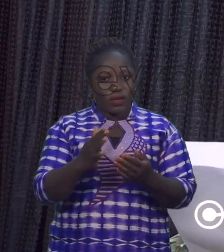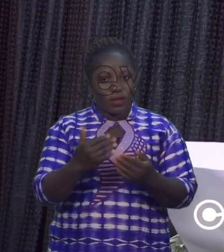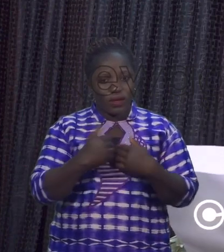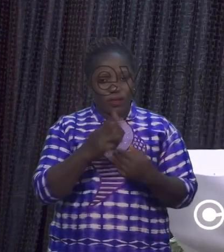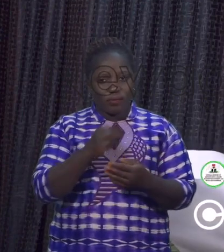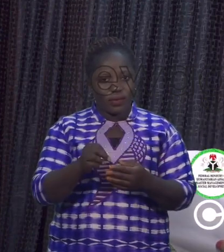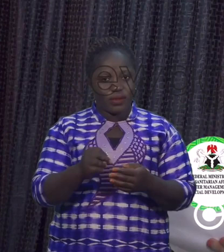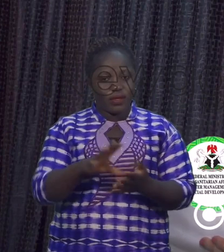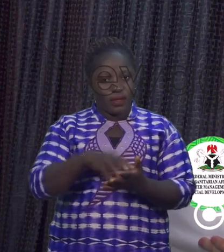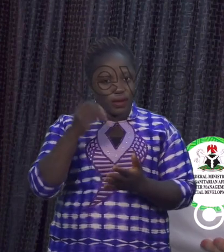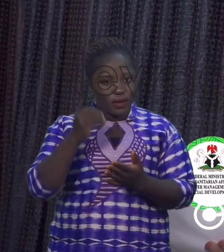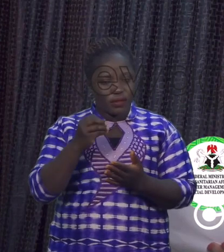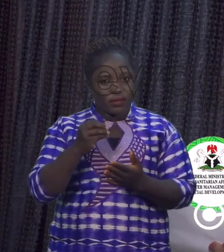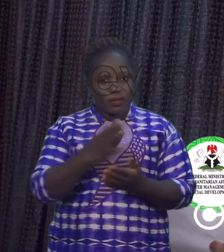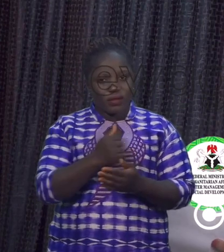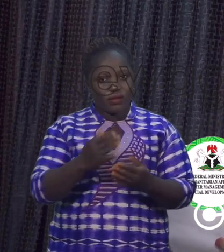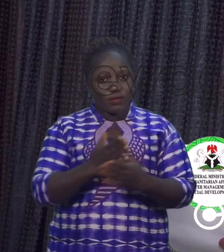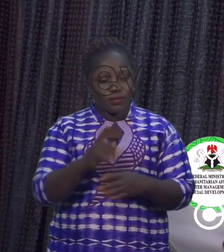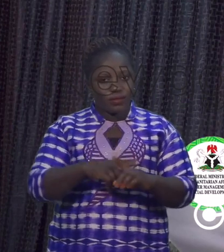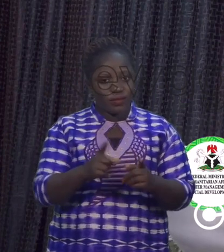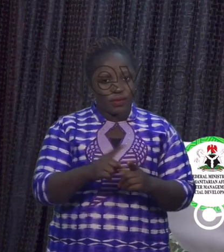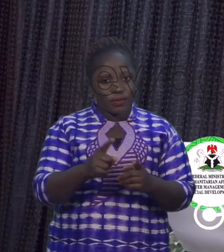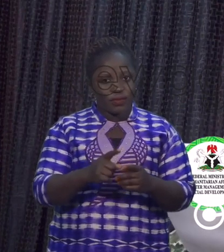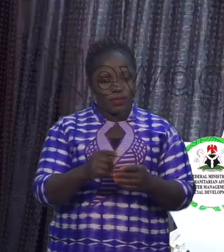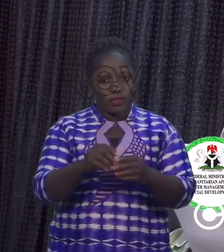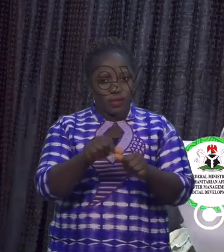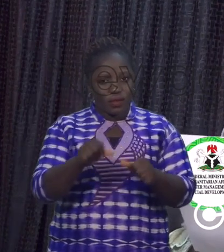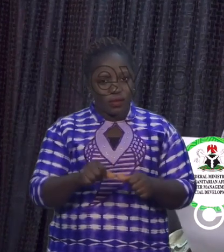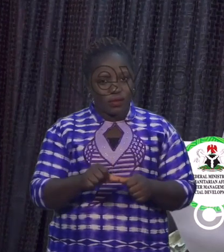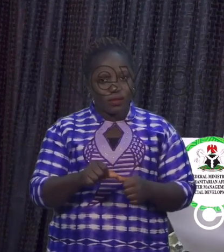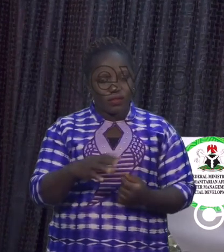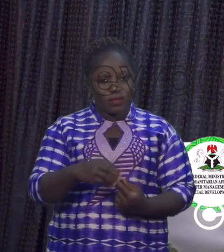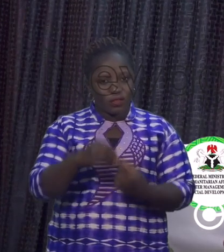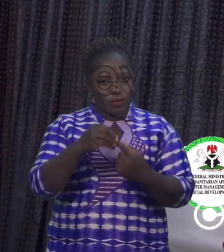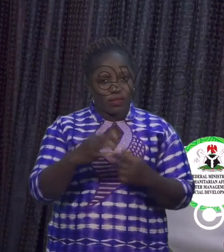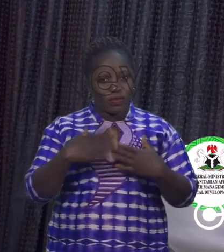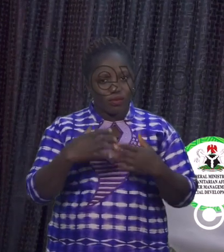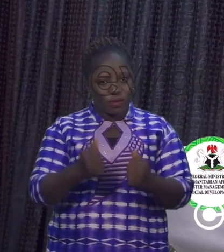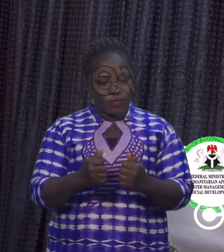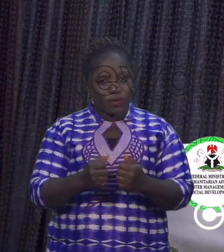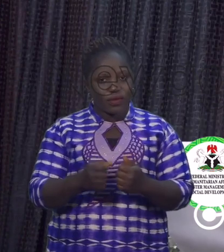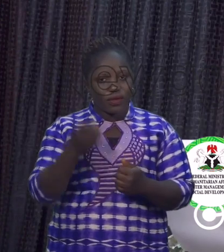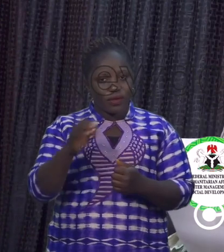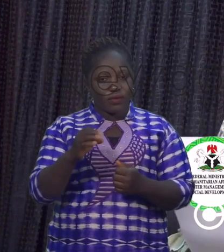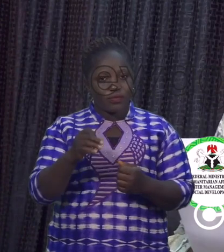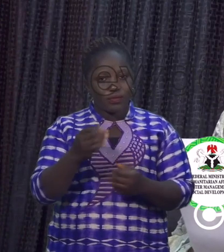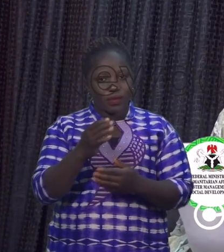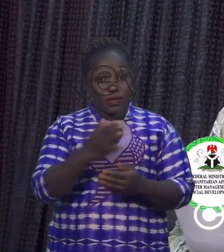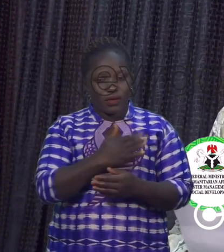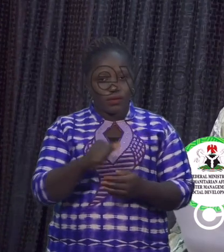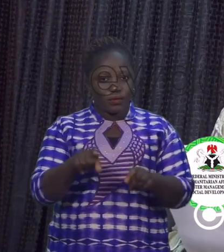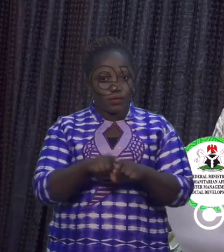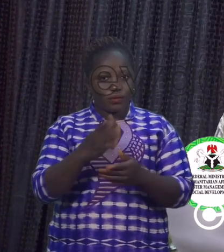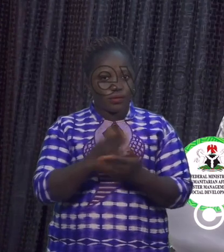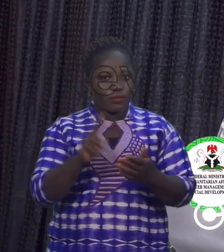of rehabilitation services in your various states, especially social welfare secretariats of your various